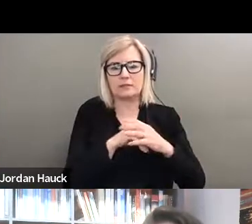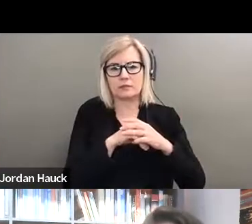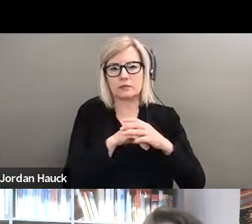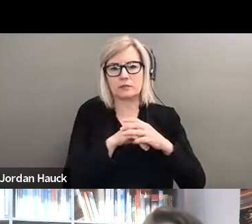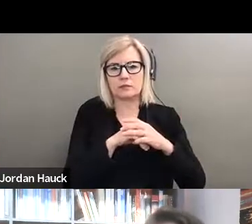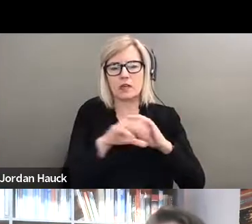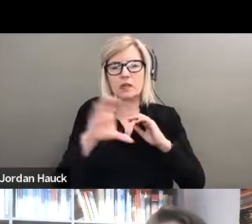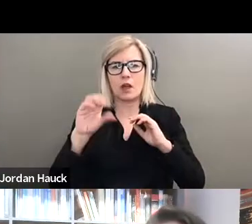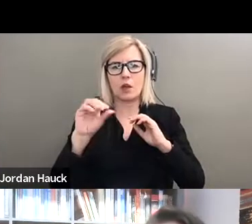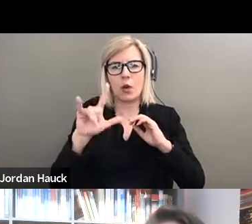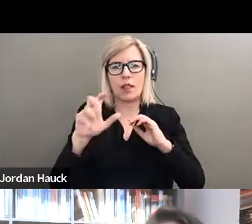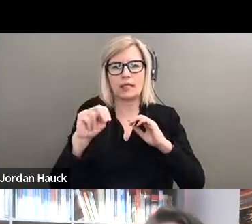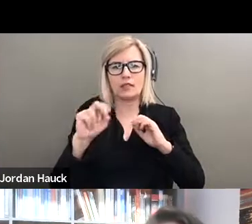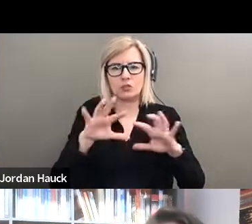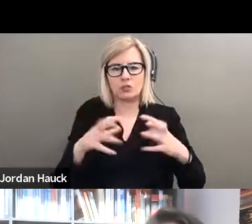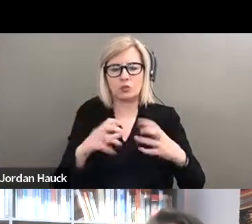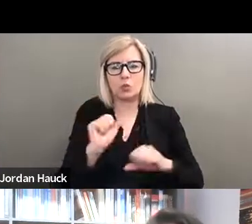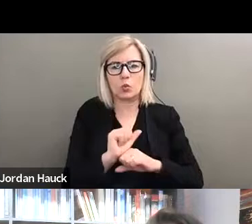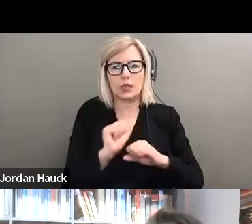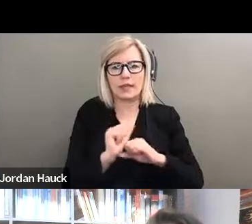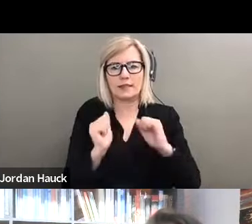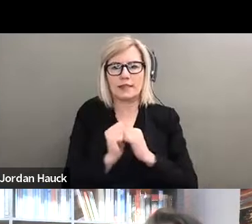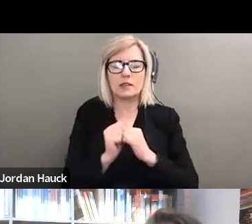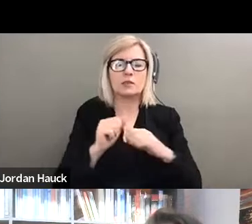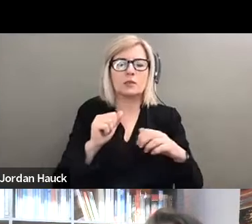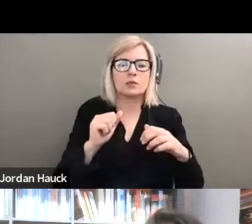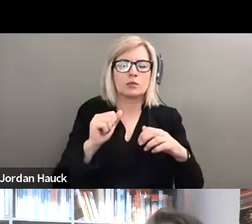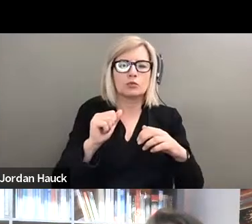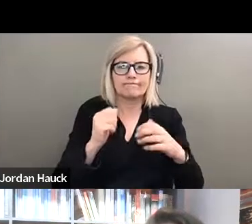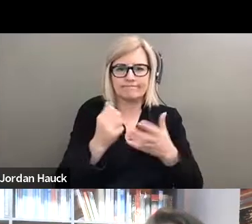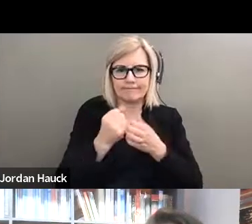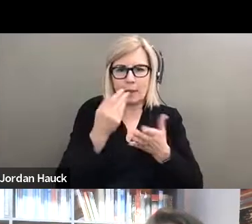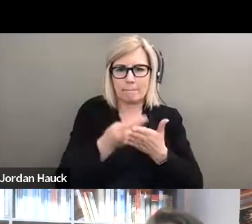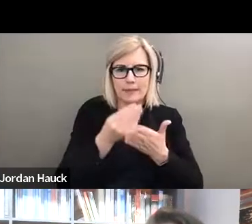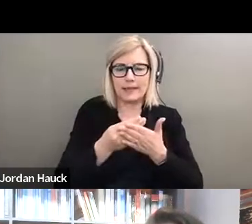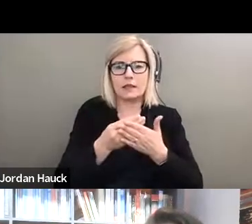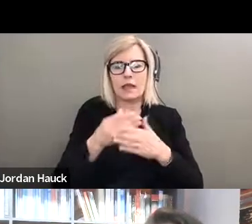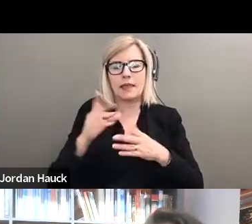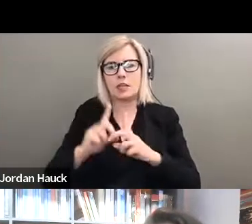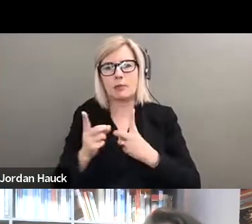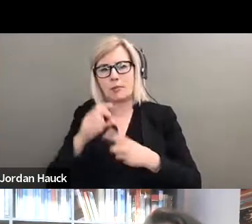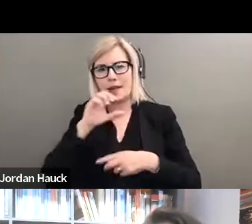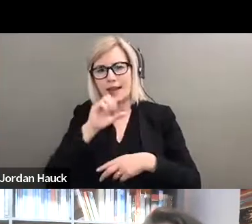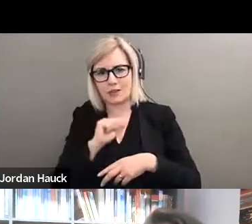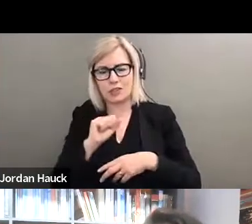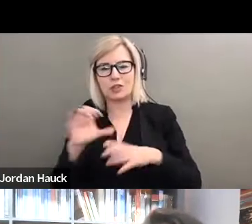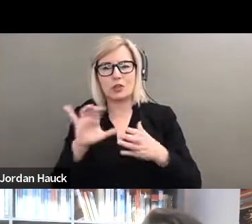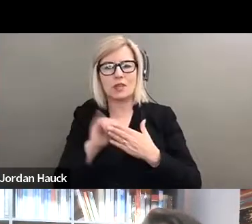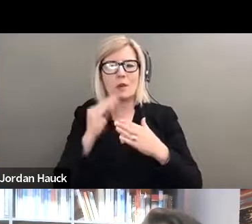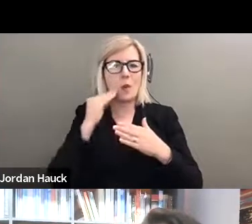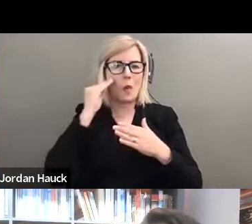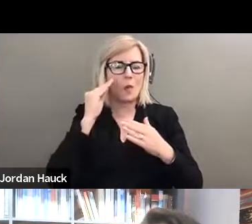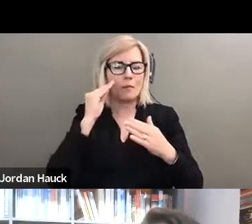a coalition that's been working to get money established in the Department on Aging to do this home